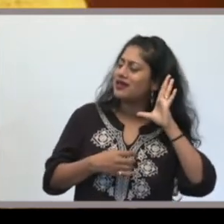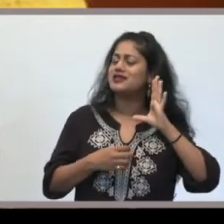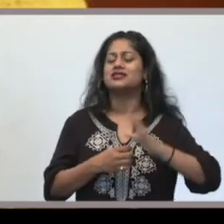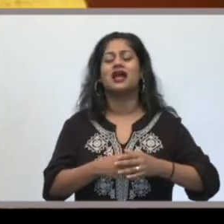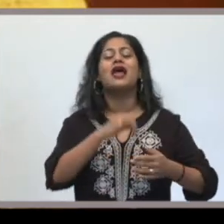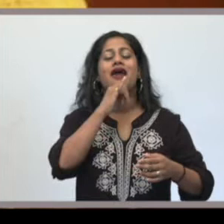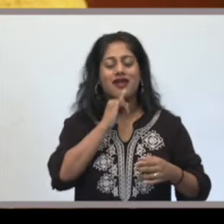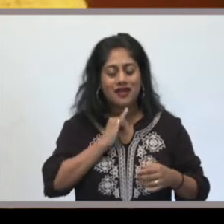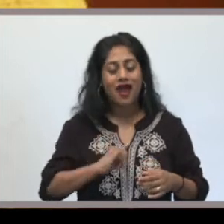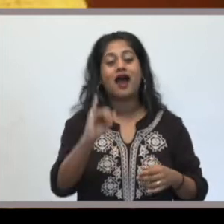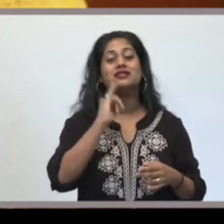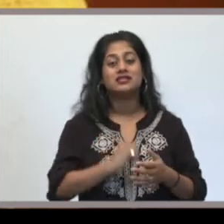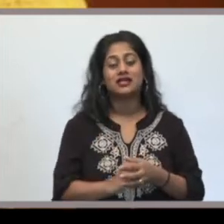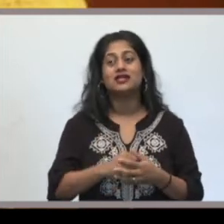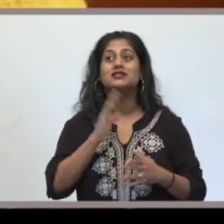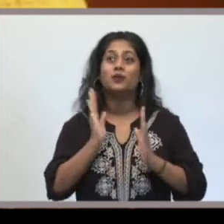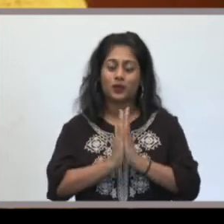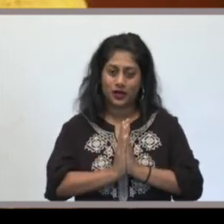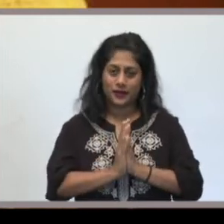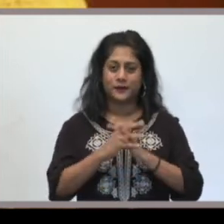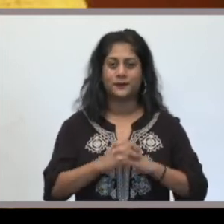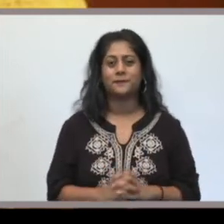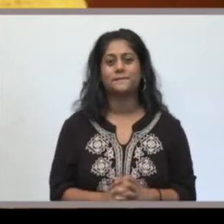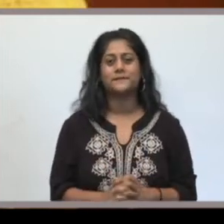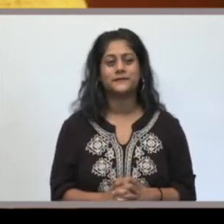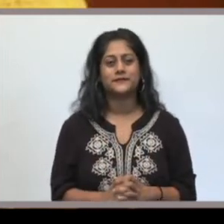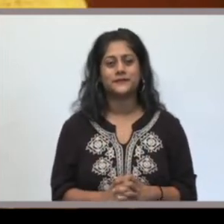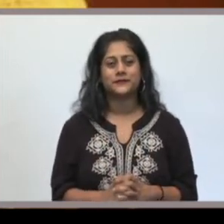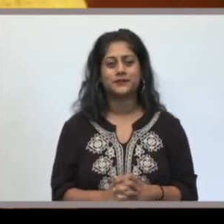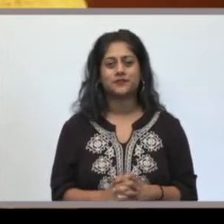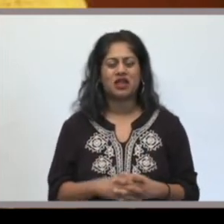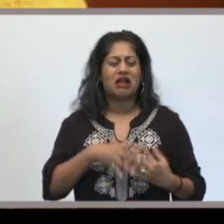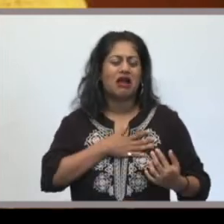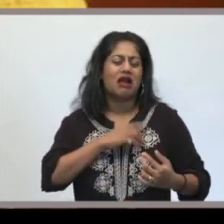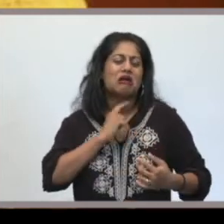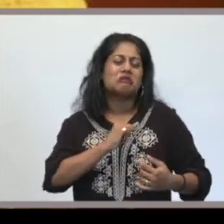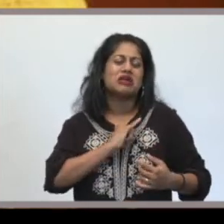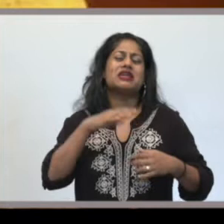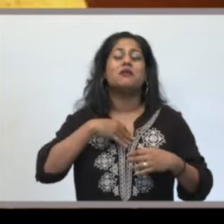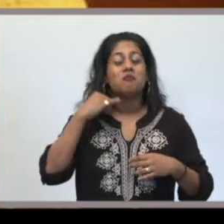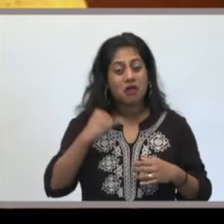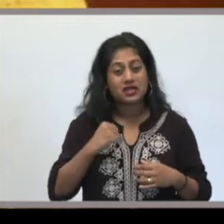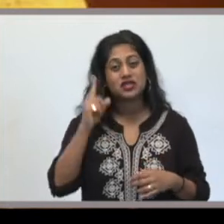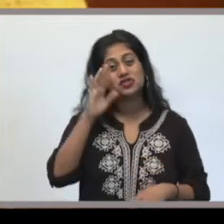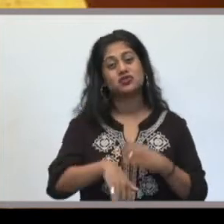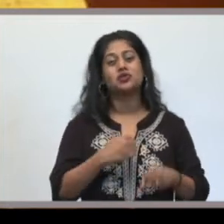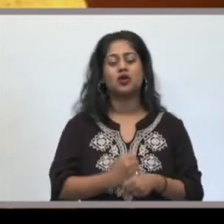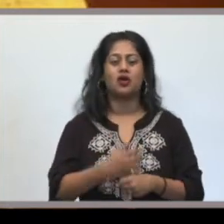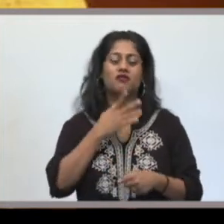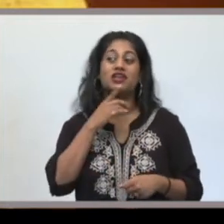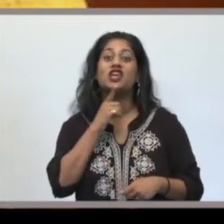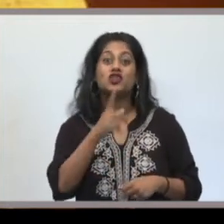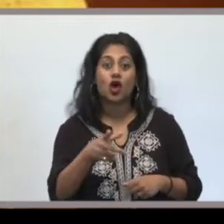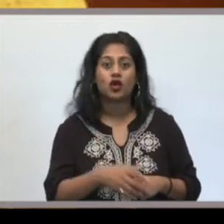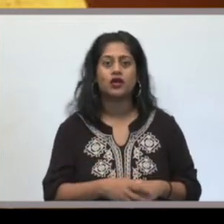a sympathetic Heavenly Father who really, really, really cares. Your pain matters to God. It really does. You can talk to